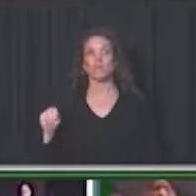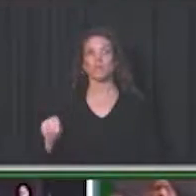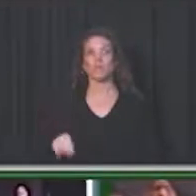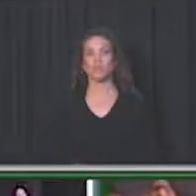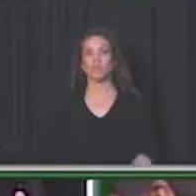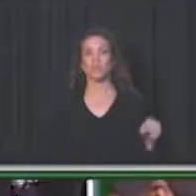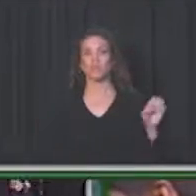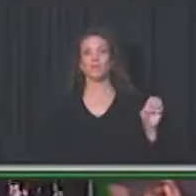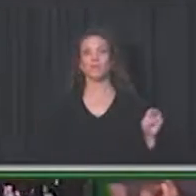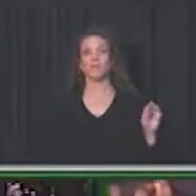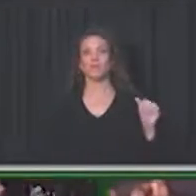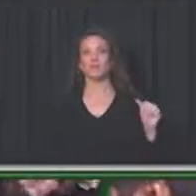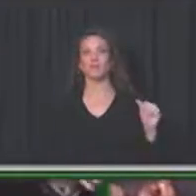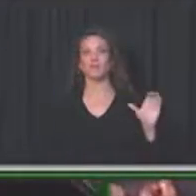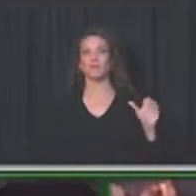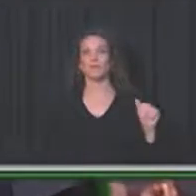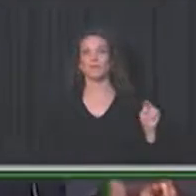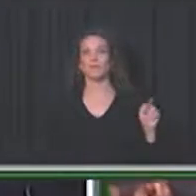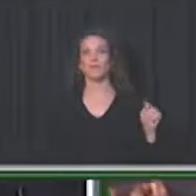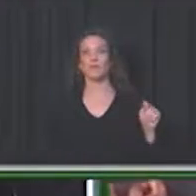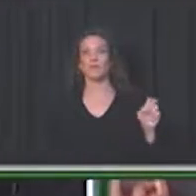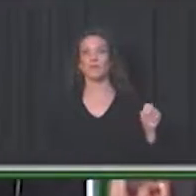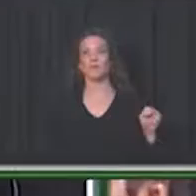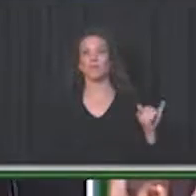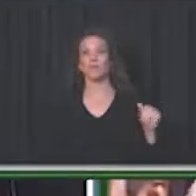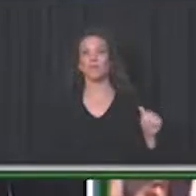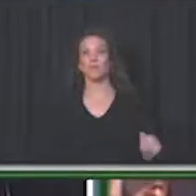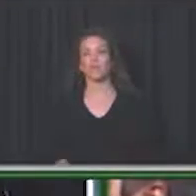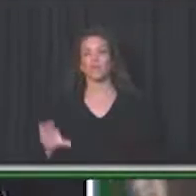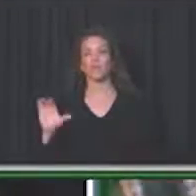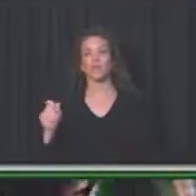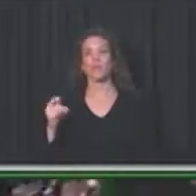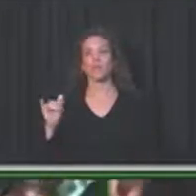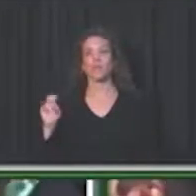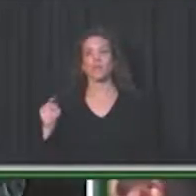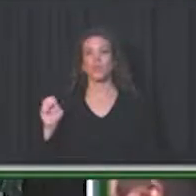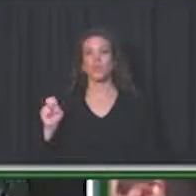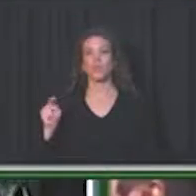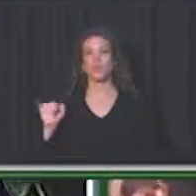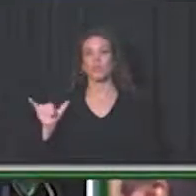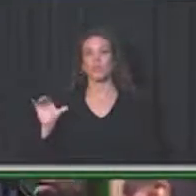Emma Quintanilla. Catherine Neal.